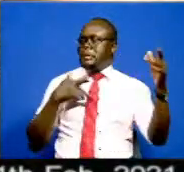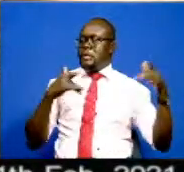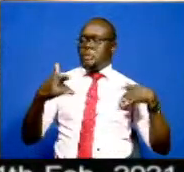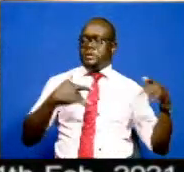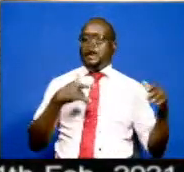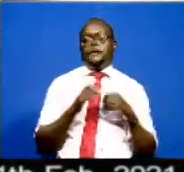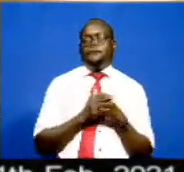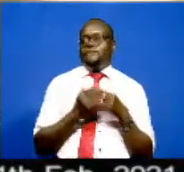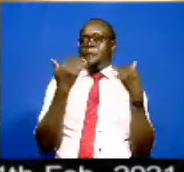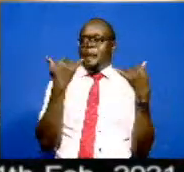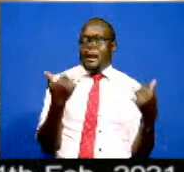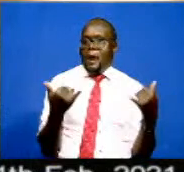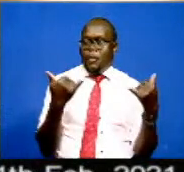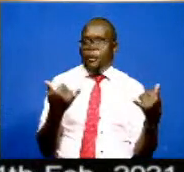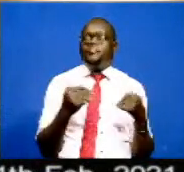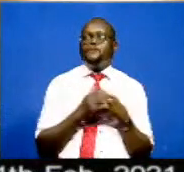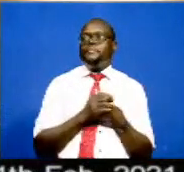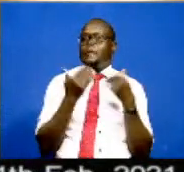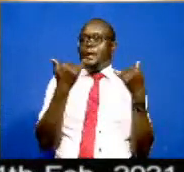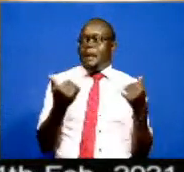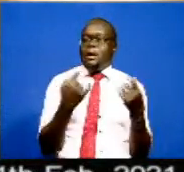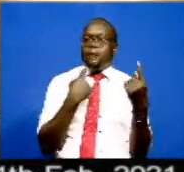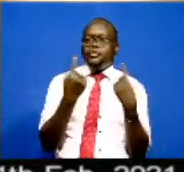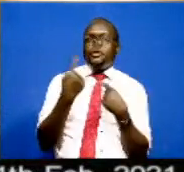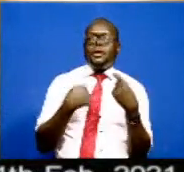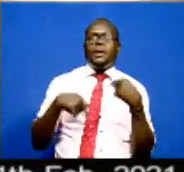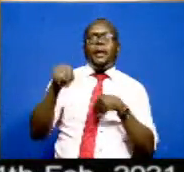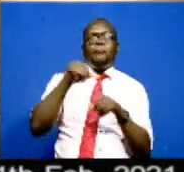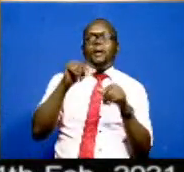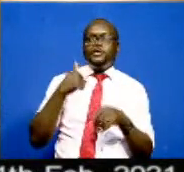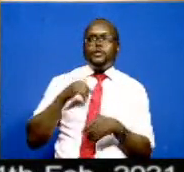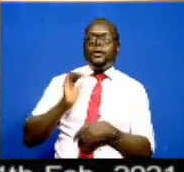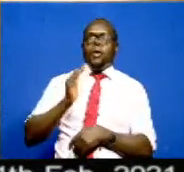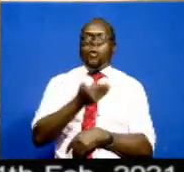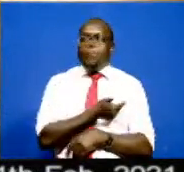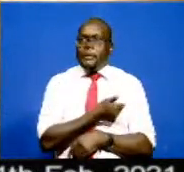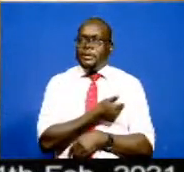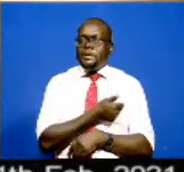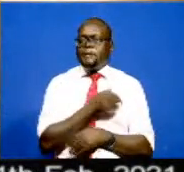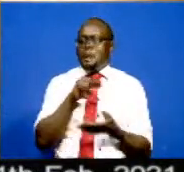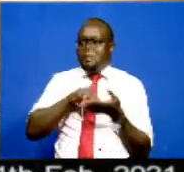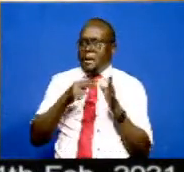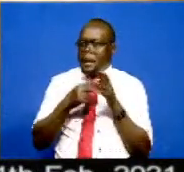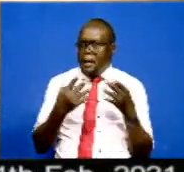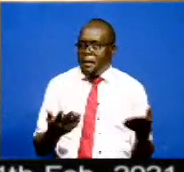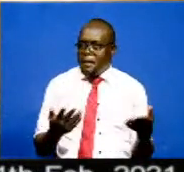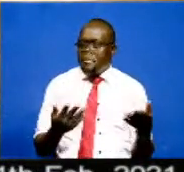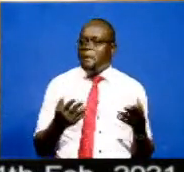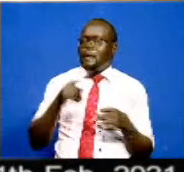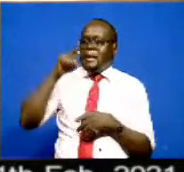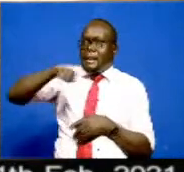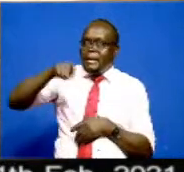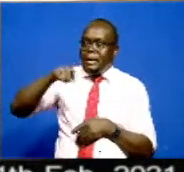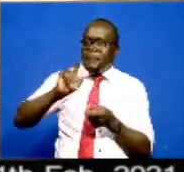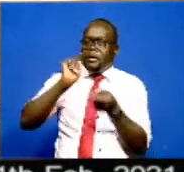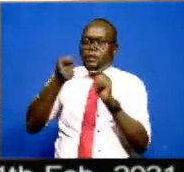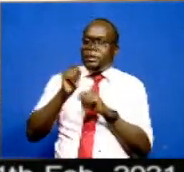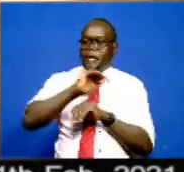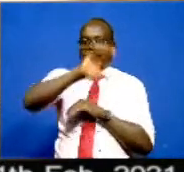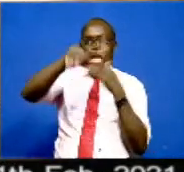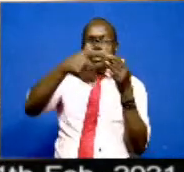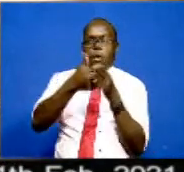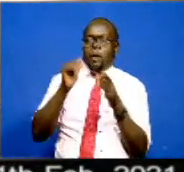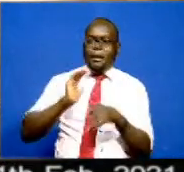But now you're talking about committees. It looks like you may need to reconstitute all